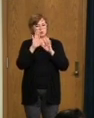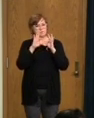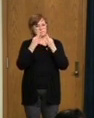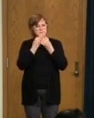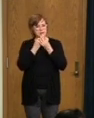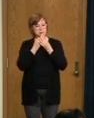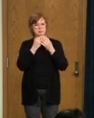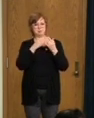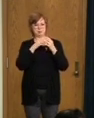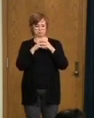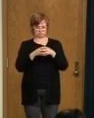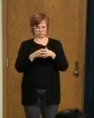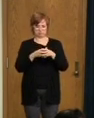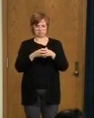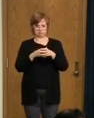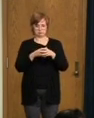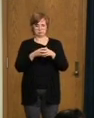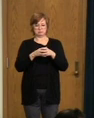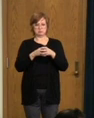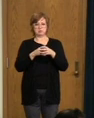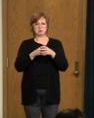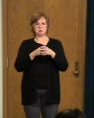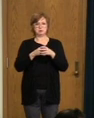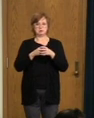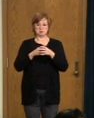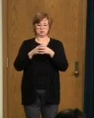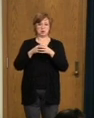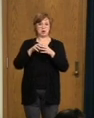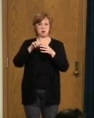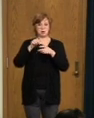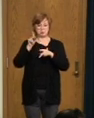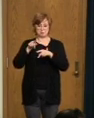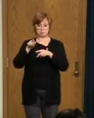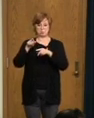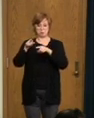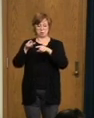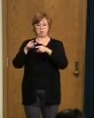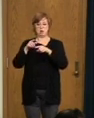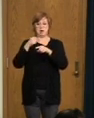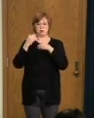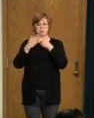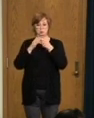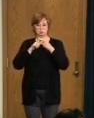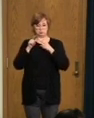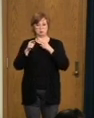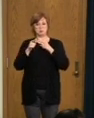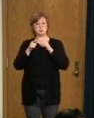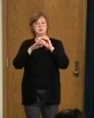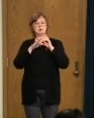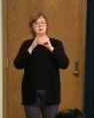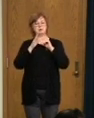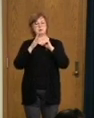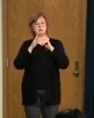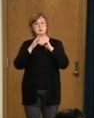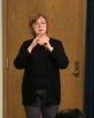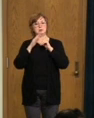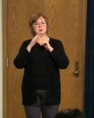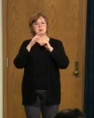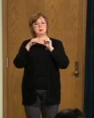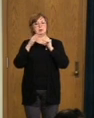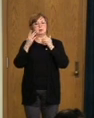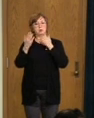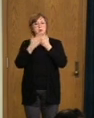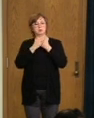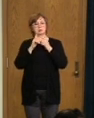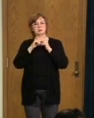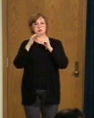2 meters without a mask with this person for 15 minutes. But if there is anyone, let them know so that they can isolate and seek testing if they become